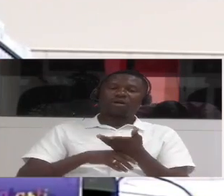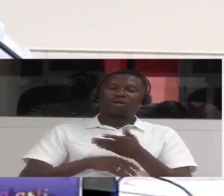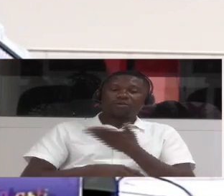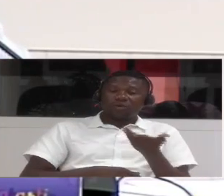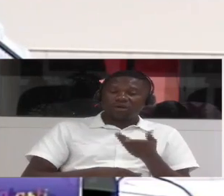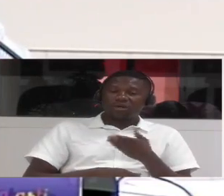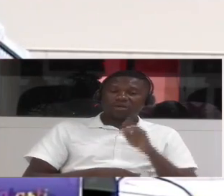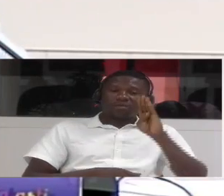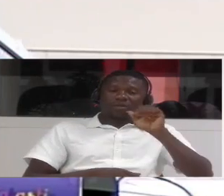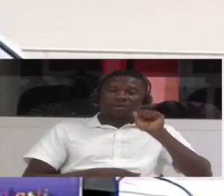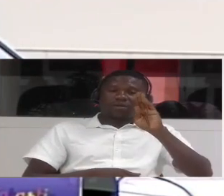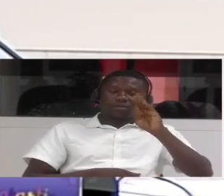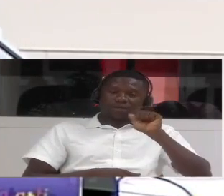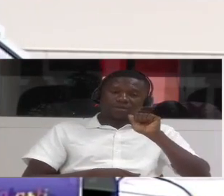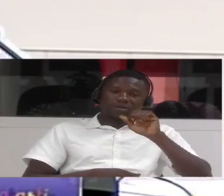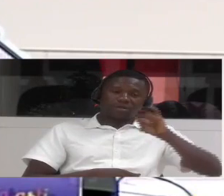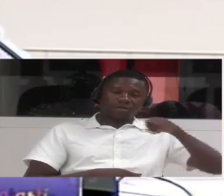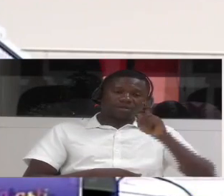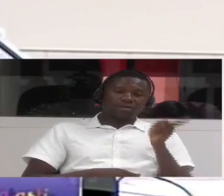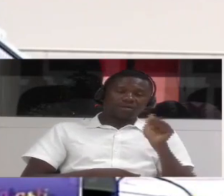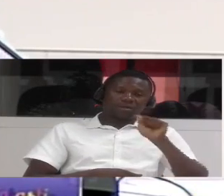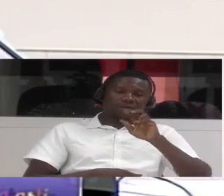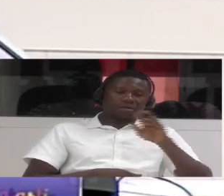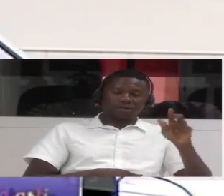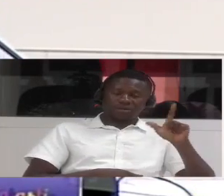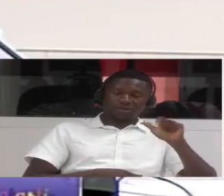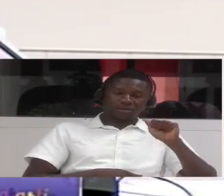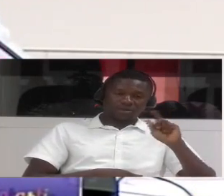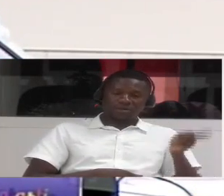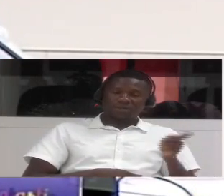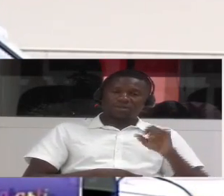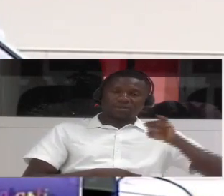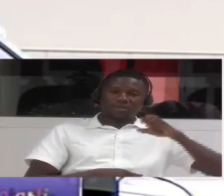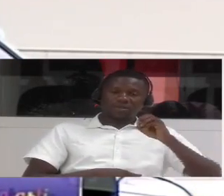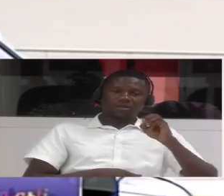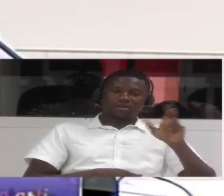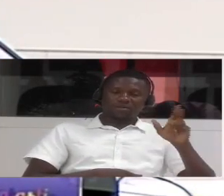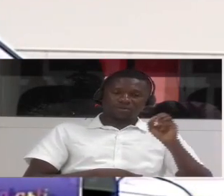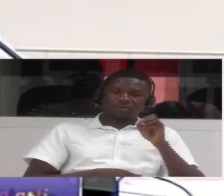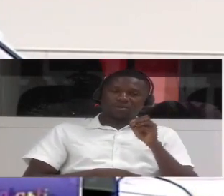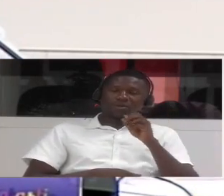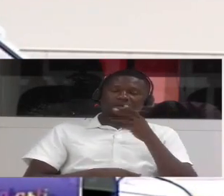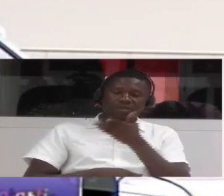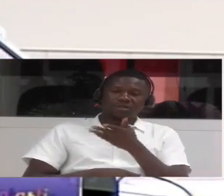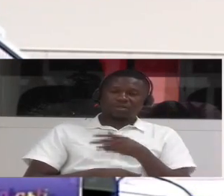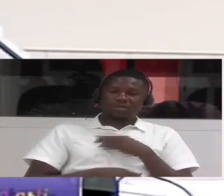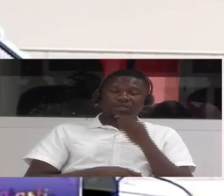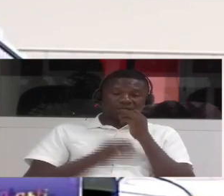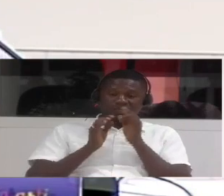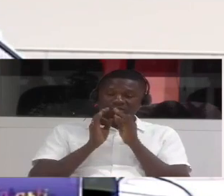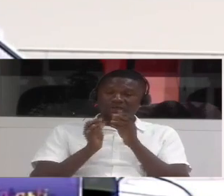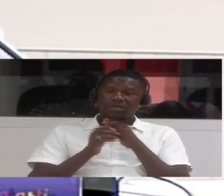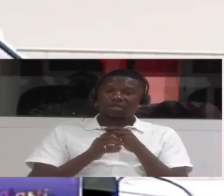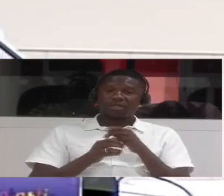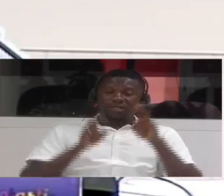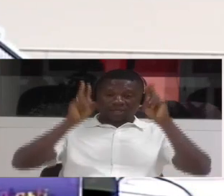There was a report on the Independent that suggesting that JAMMEH had a new wife in Sintet, and